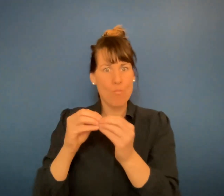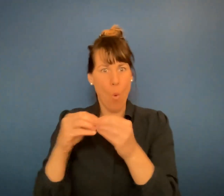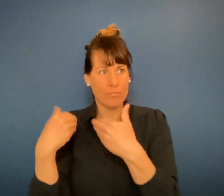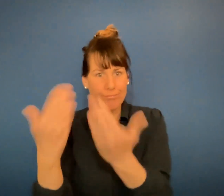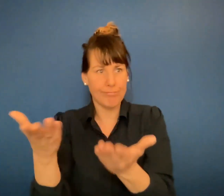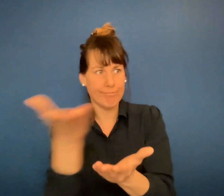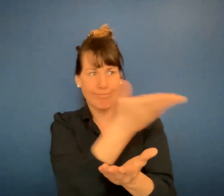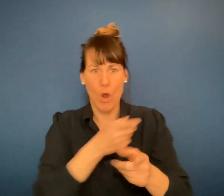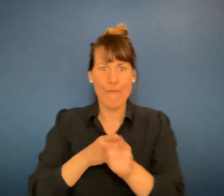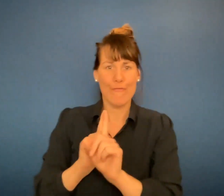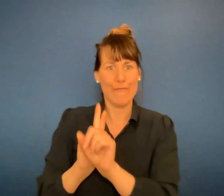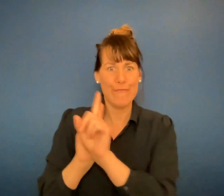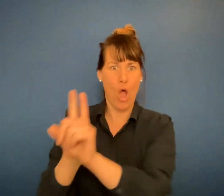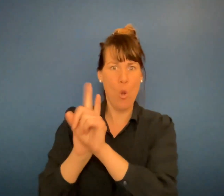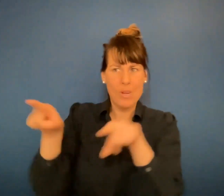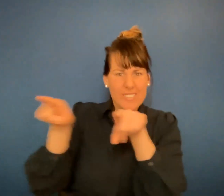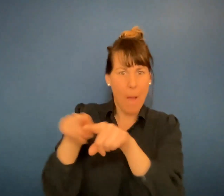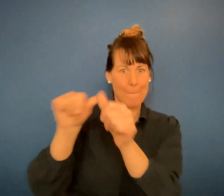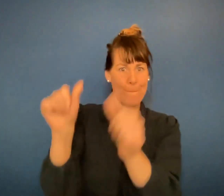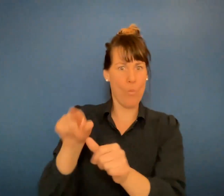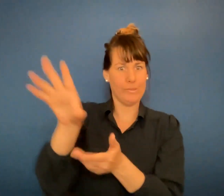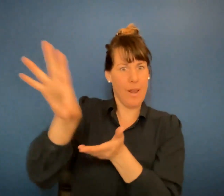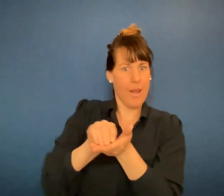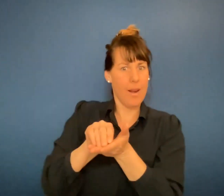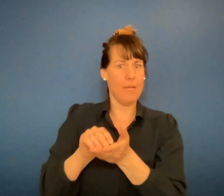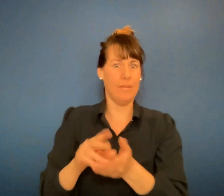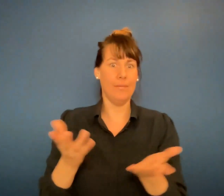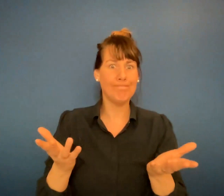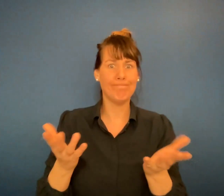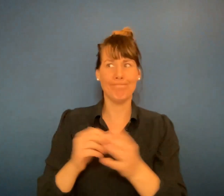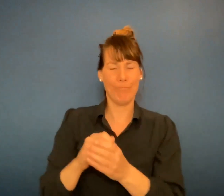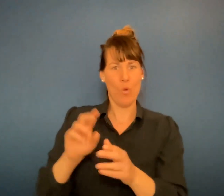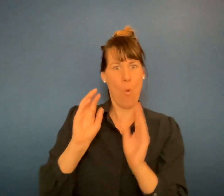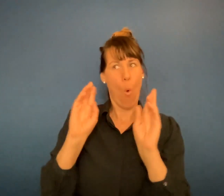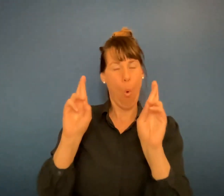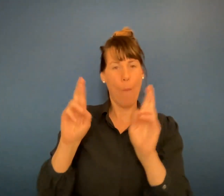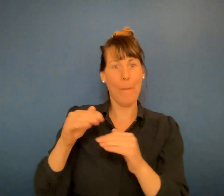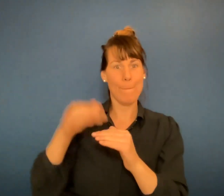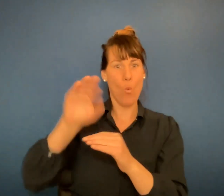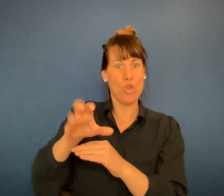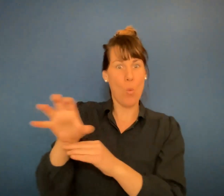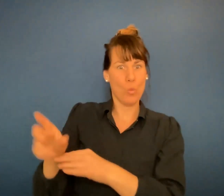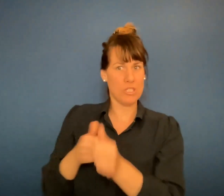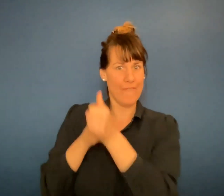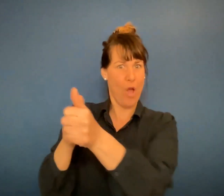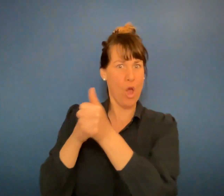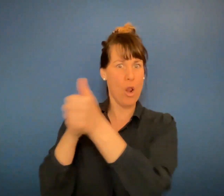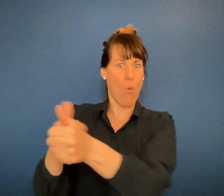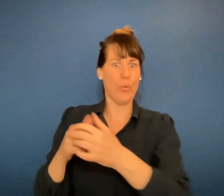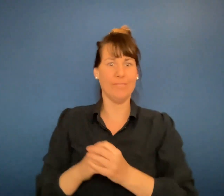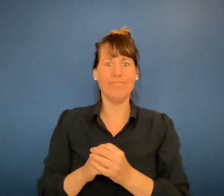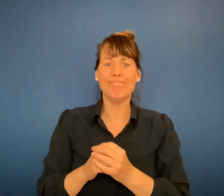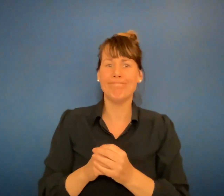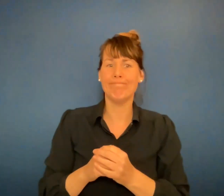Siddo, joining us from Nigeria to present some of the asks, the key asks from organizations